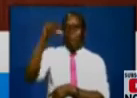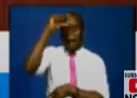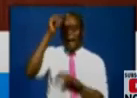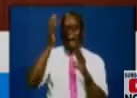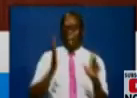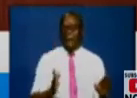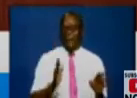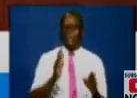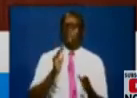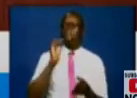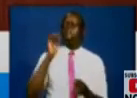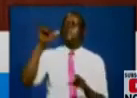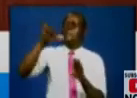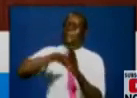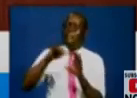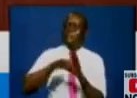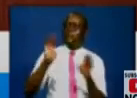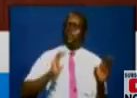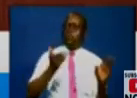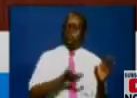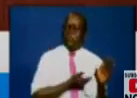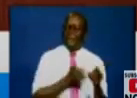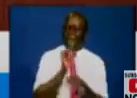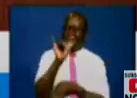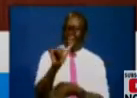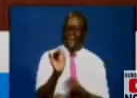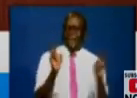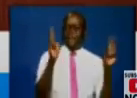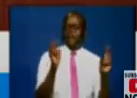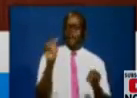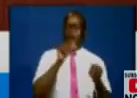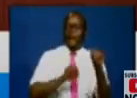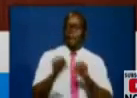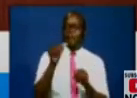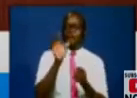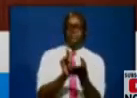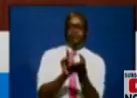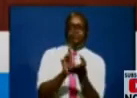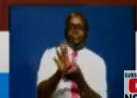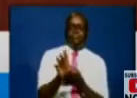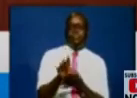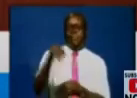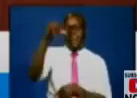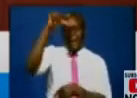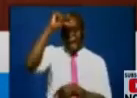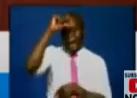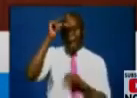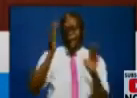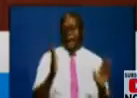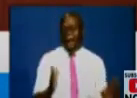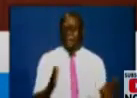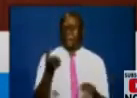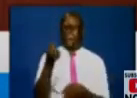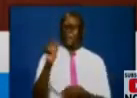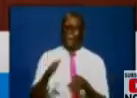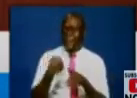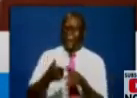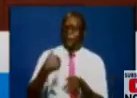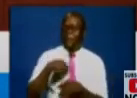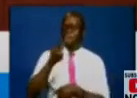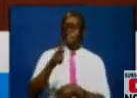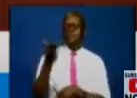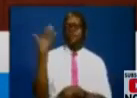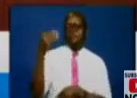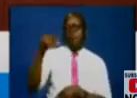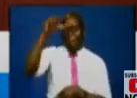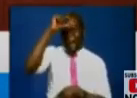the committee. This is an issue about impeaching a governor. And then you have 2 former